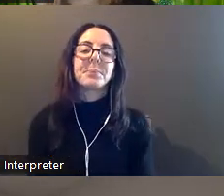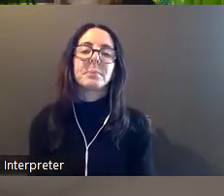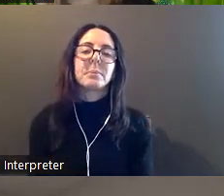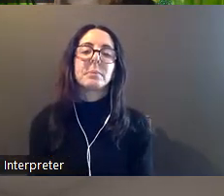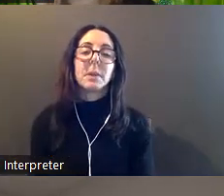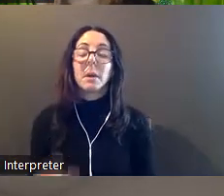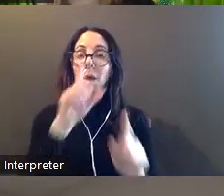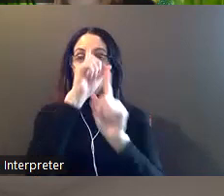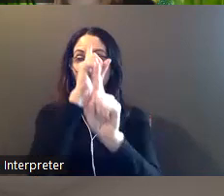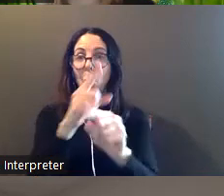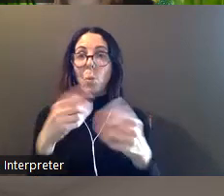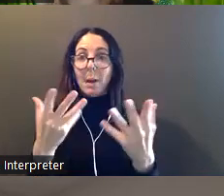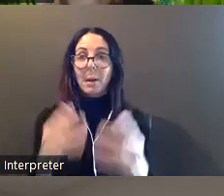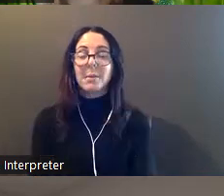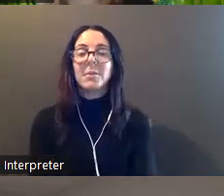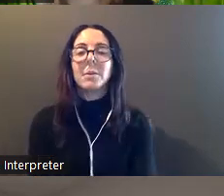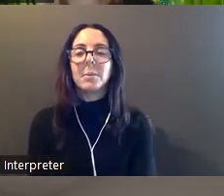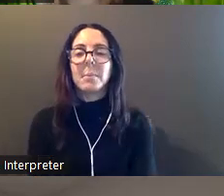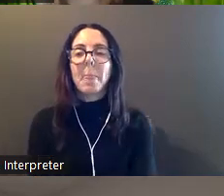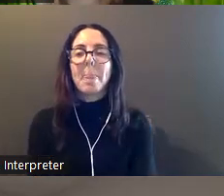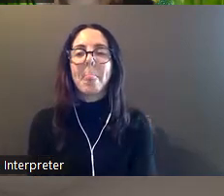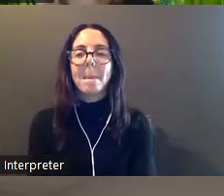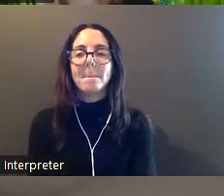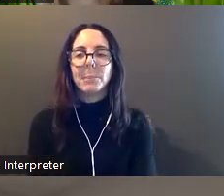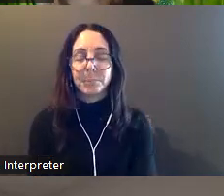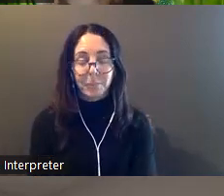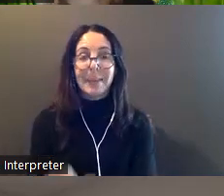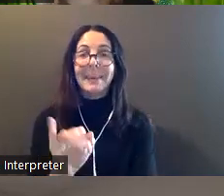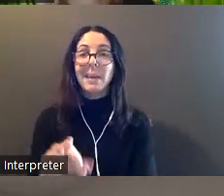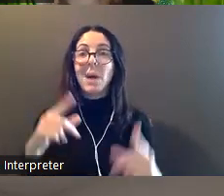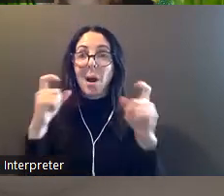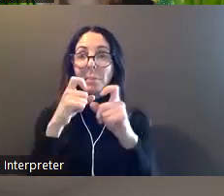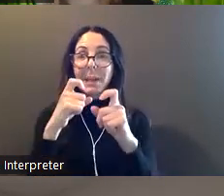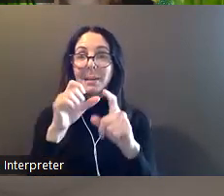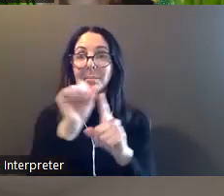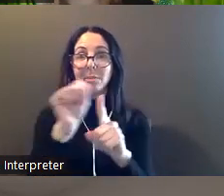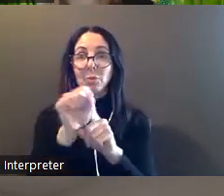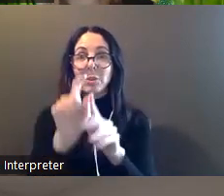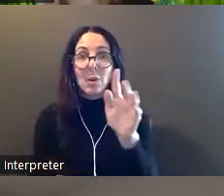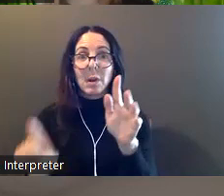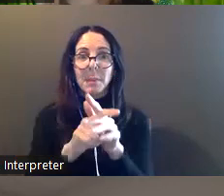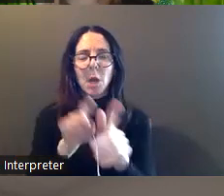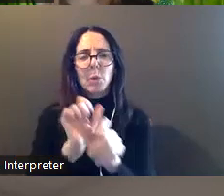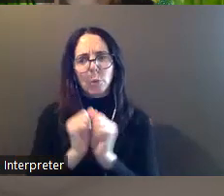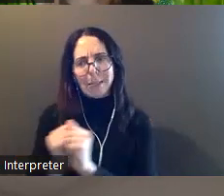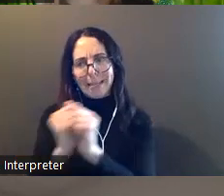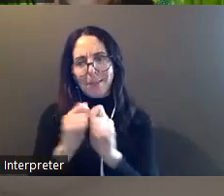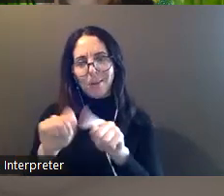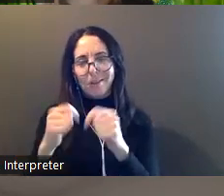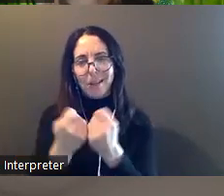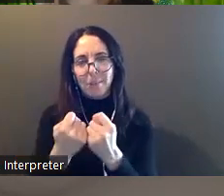is that we work through complicated issues as a team. Each step has ideas